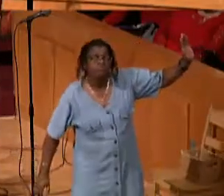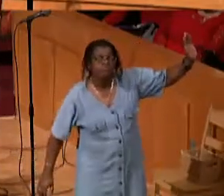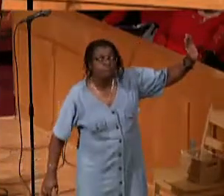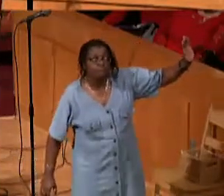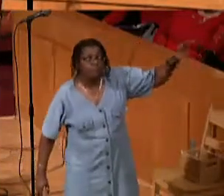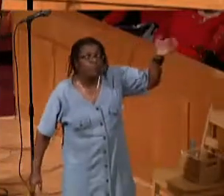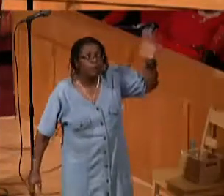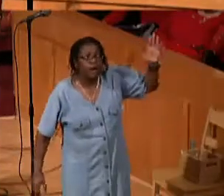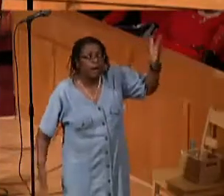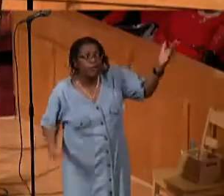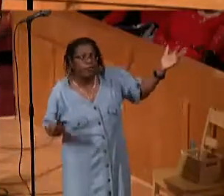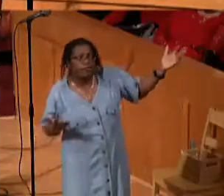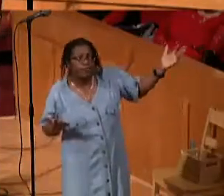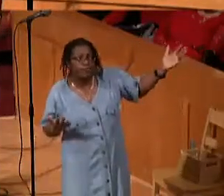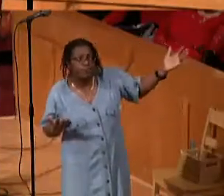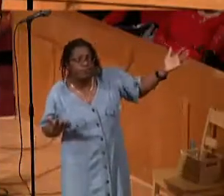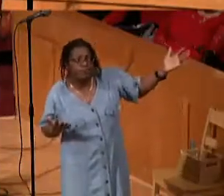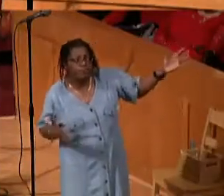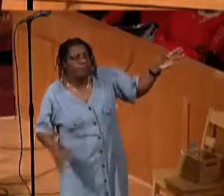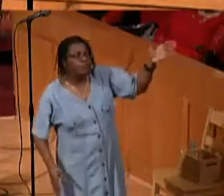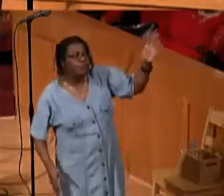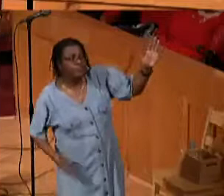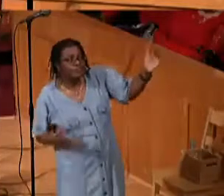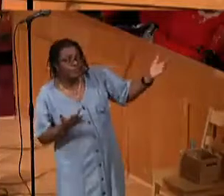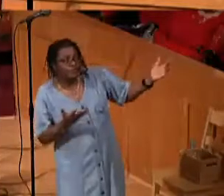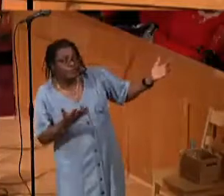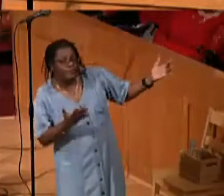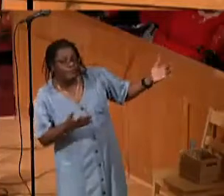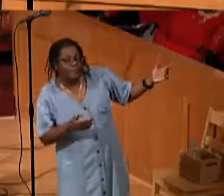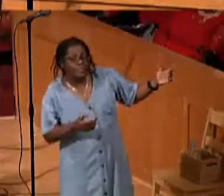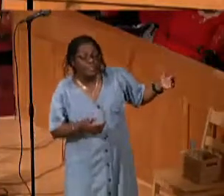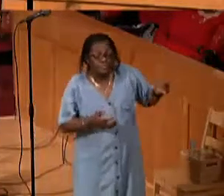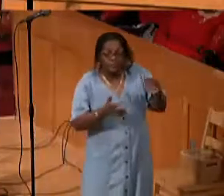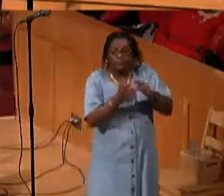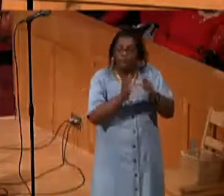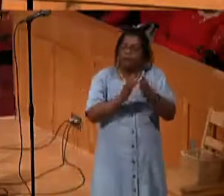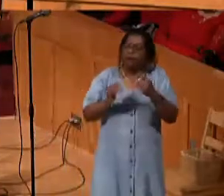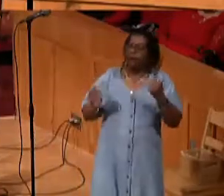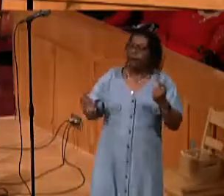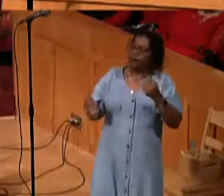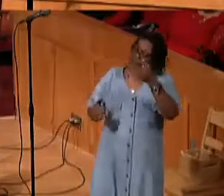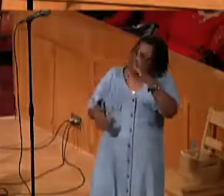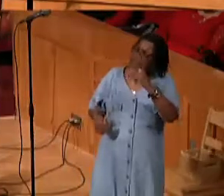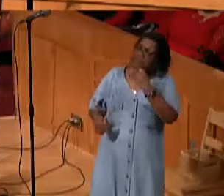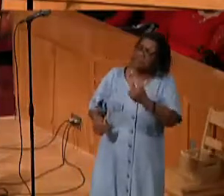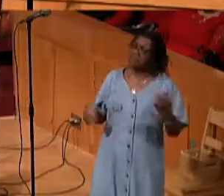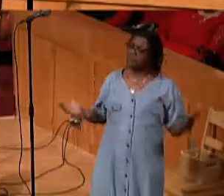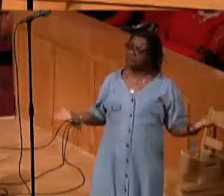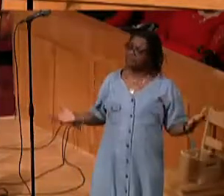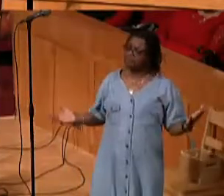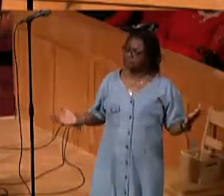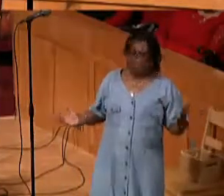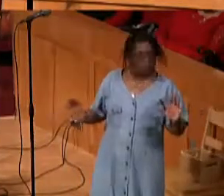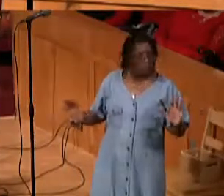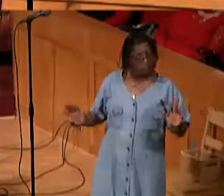holding them back. I wish I had a witness up in here. How many times have you looked at your life when you thought you just